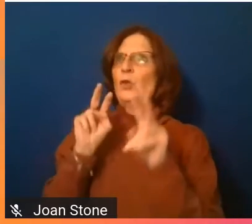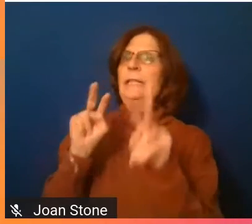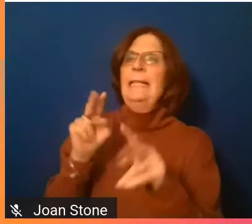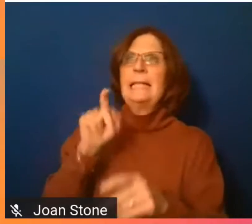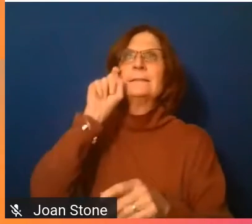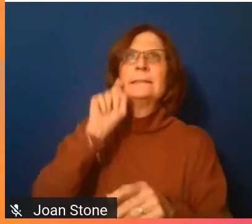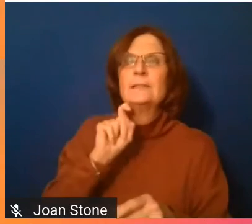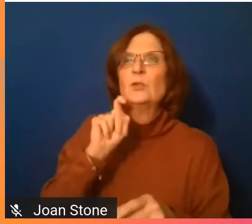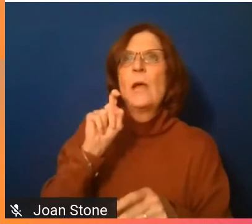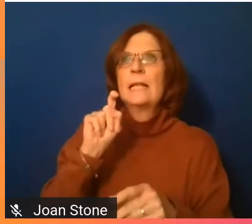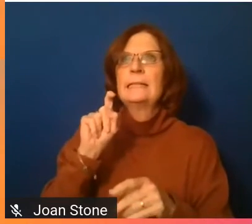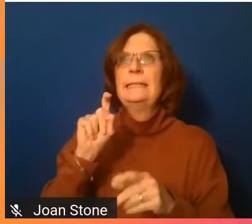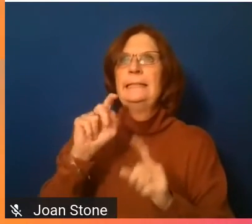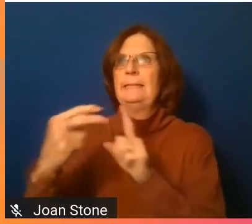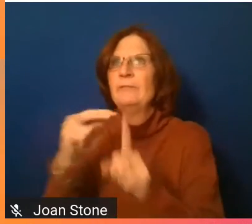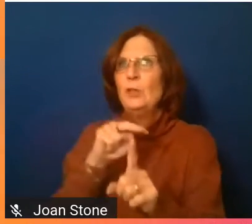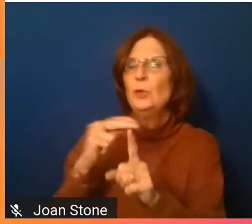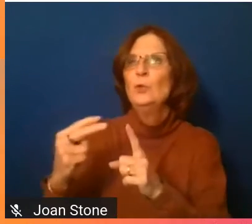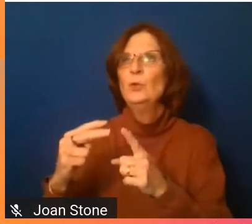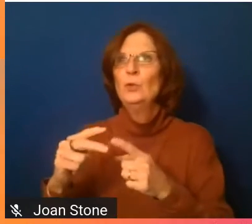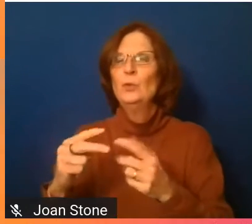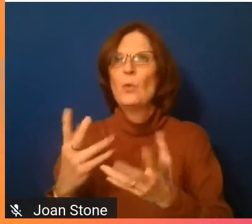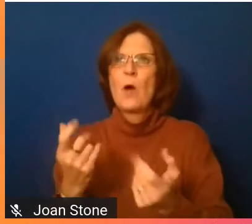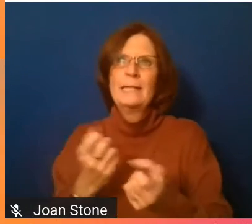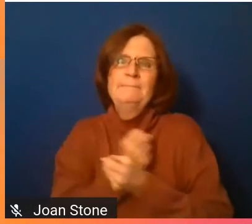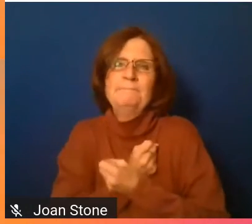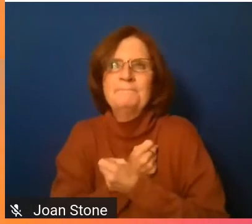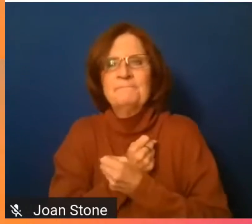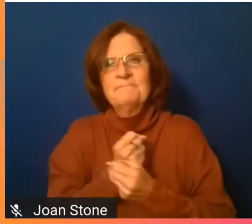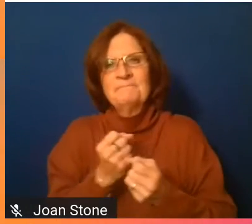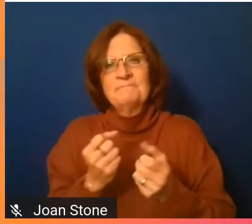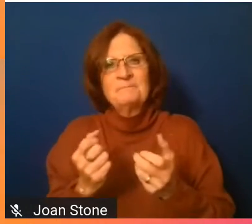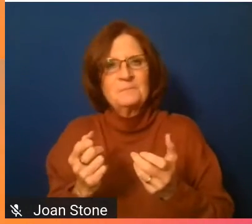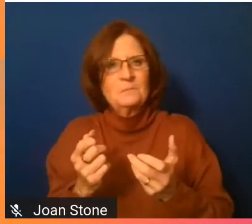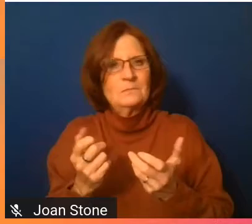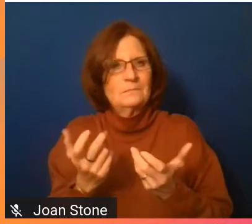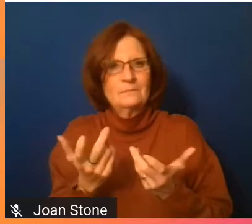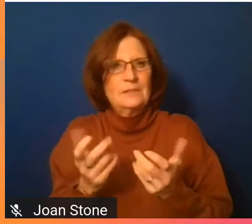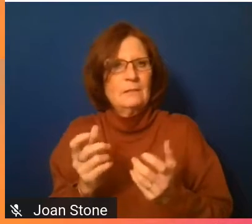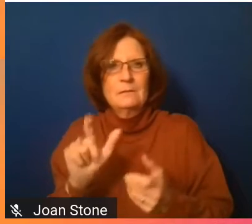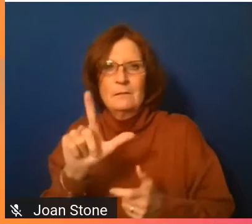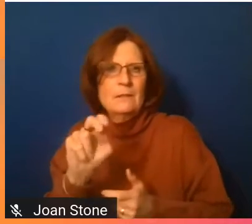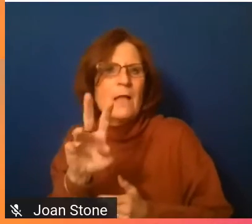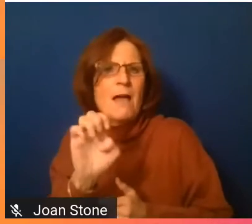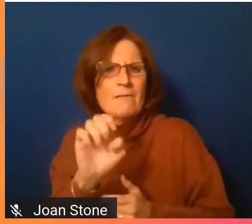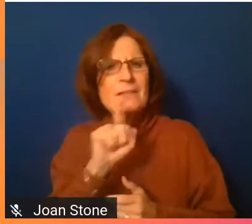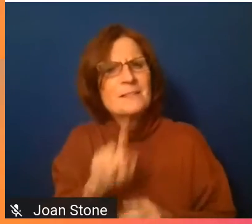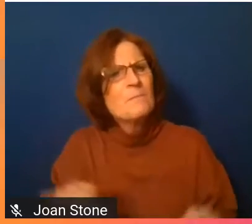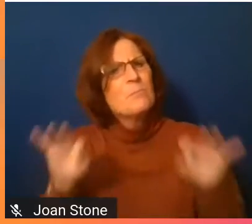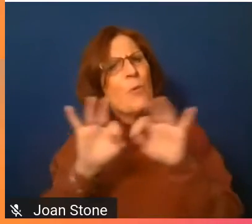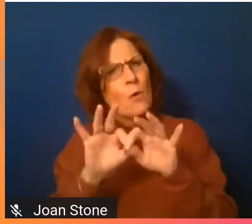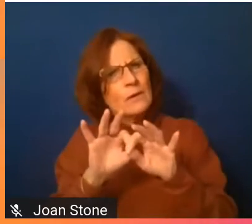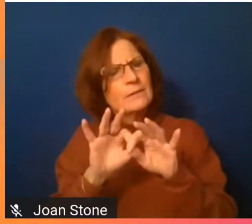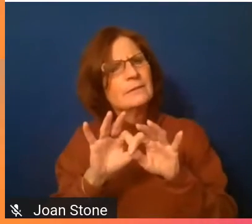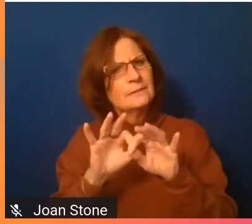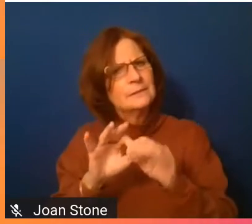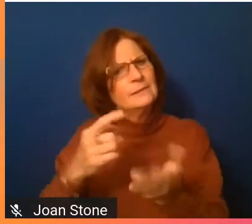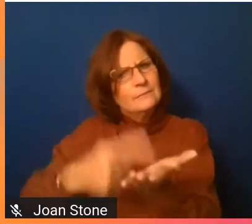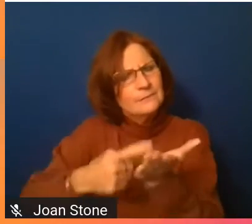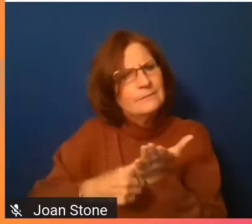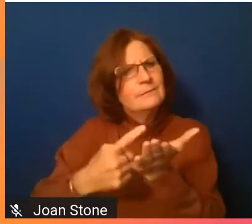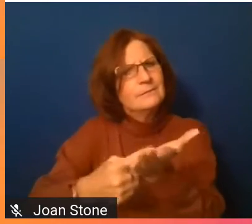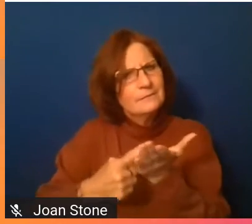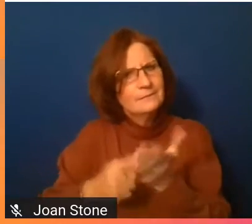for having intimacy with another person is it's a very important topic in the disability